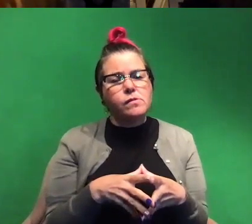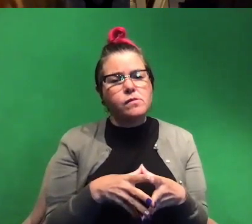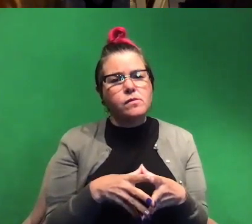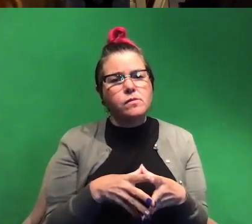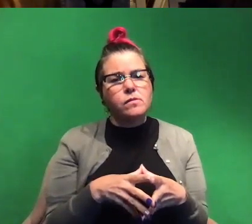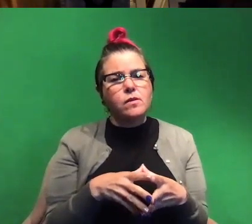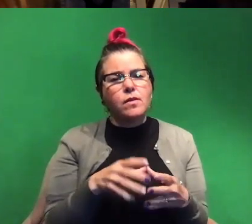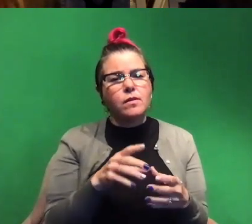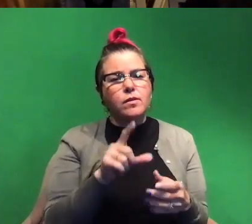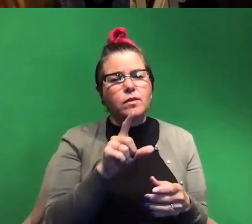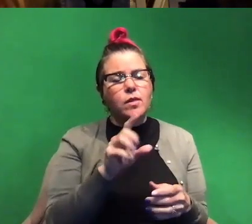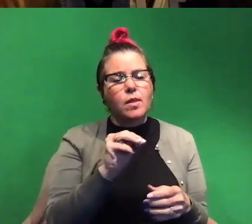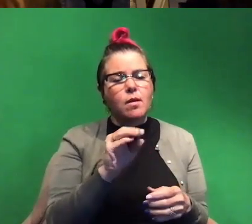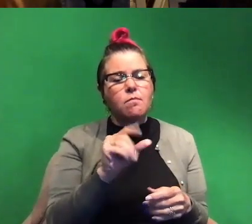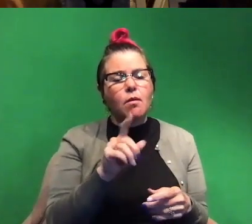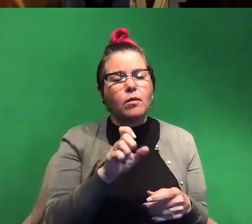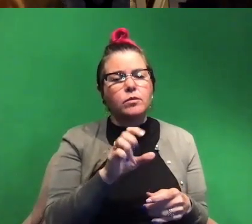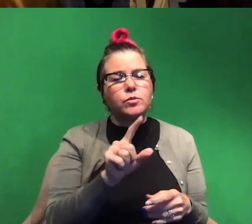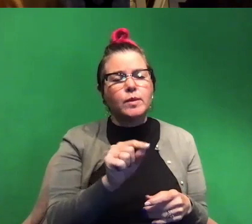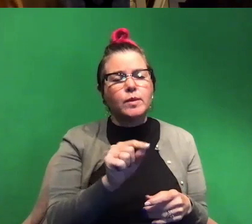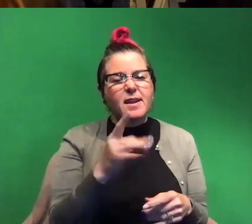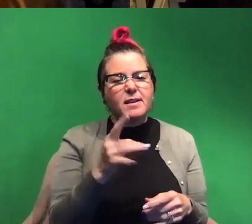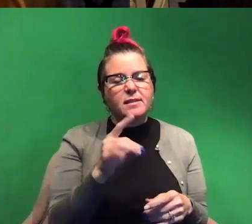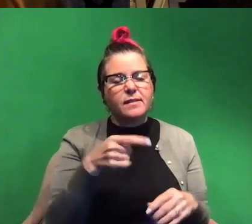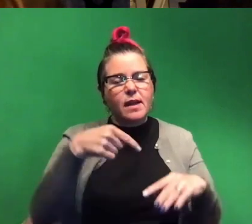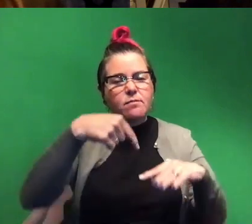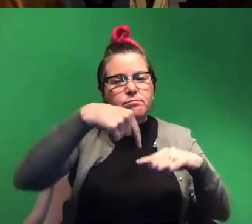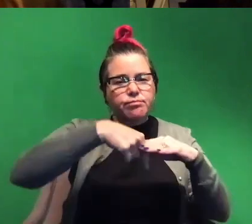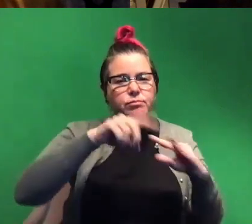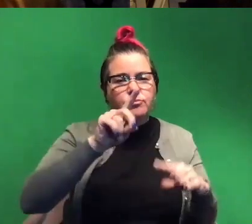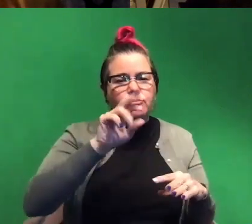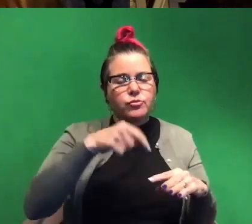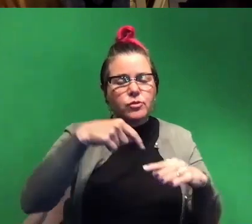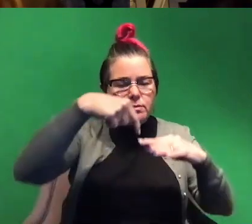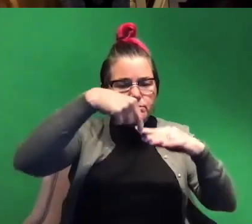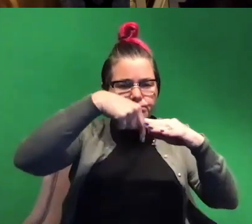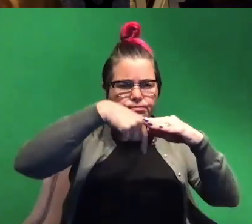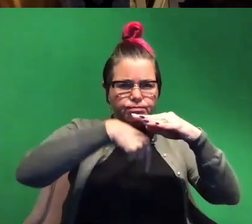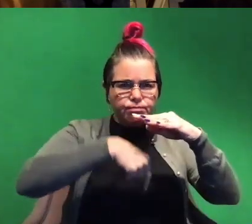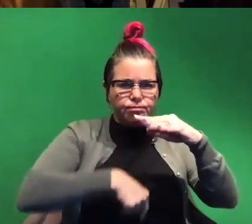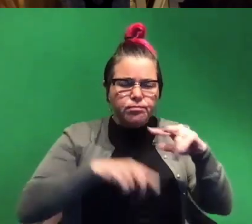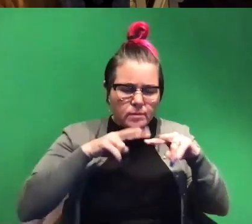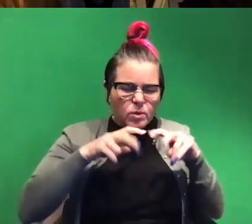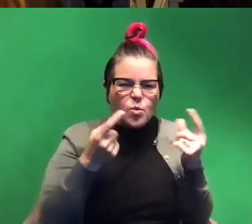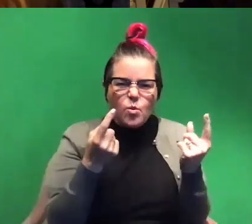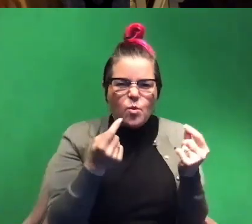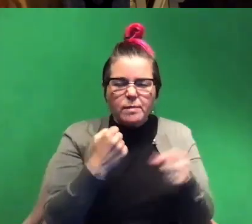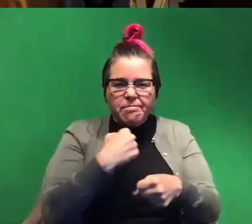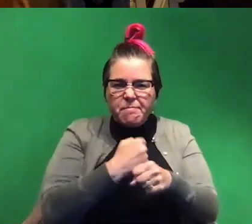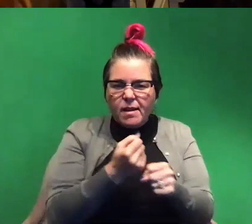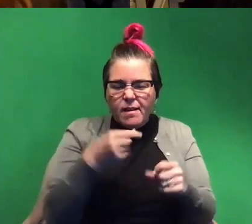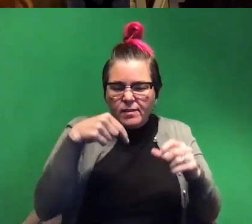drill, the mole that they put up in 2018, have been looking deeper into the surface because we don't know the composition, and if we